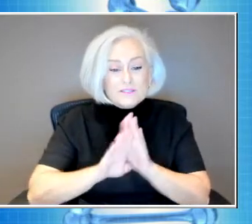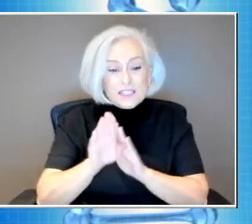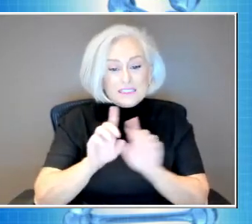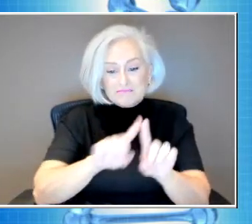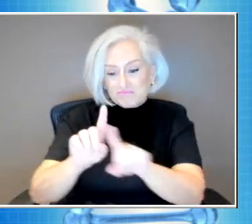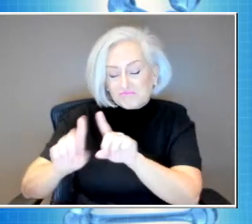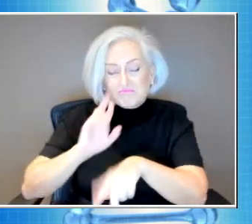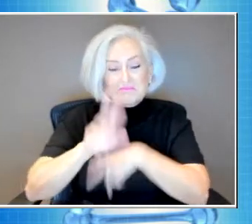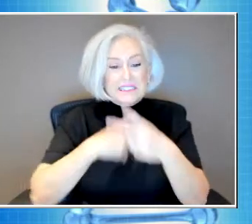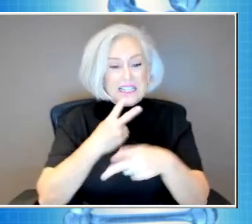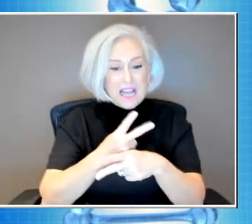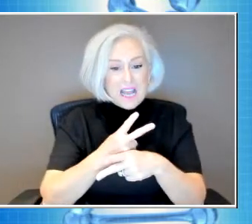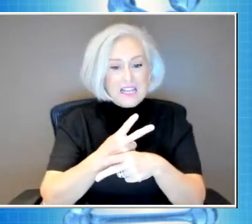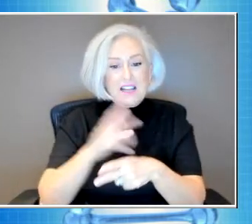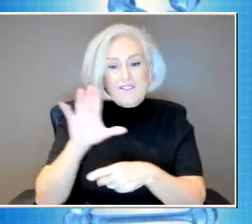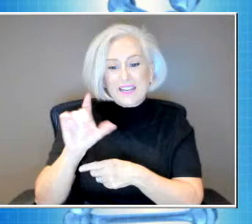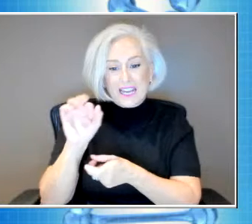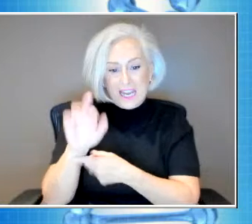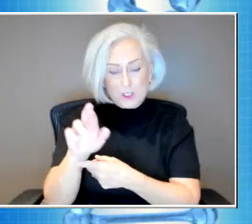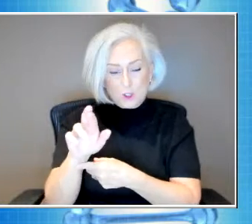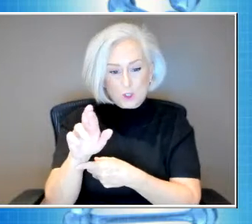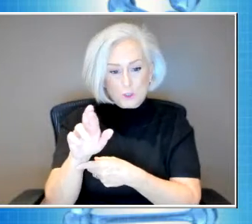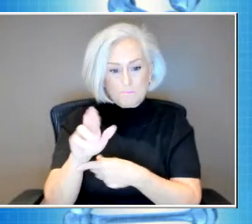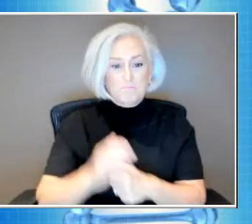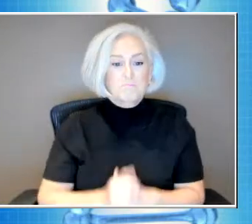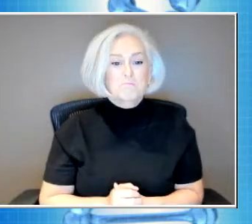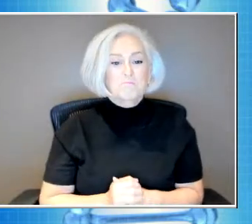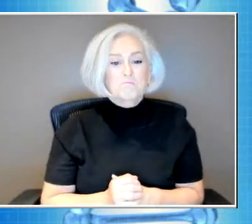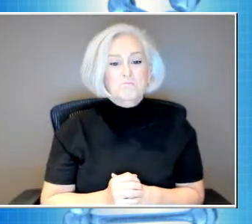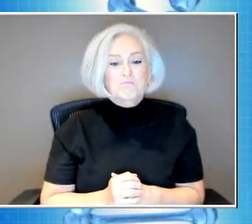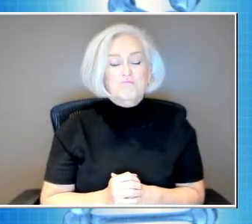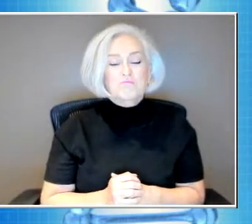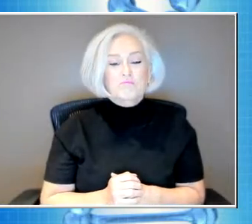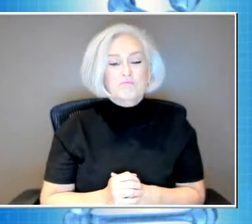of cancers.